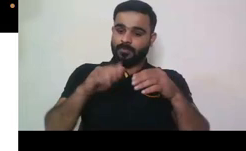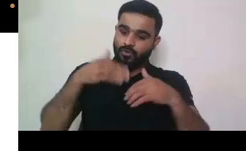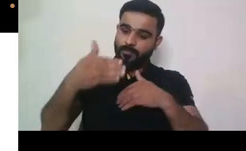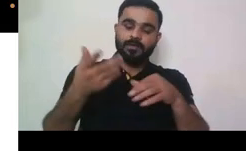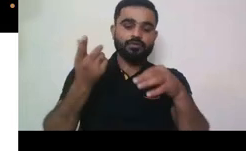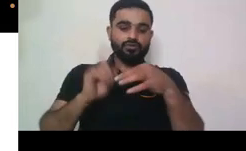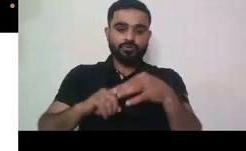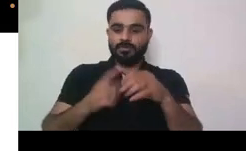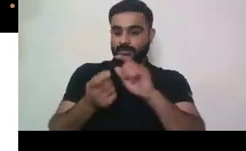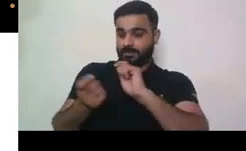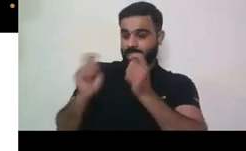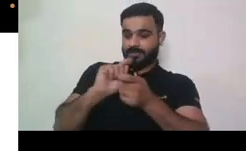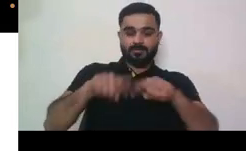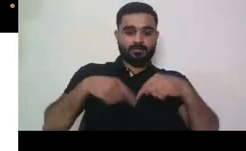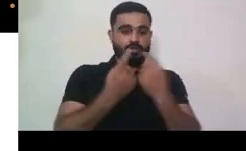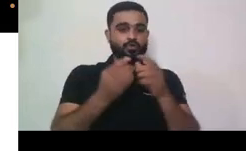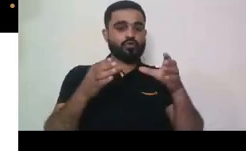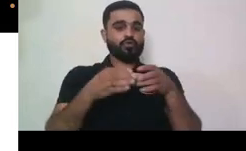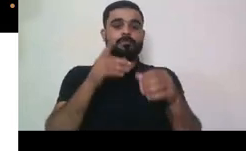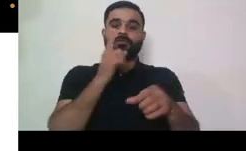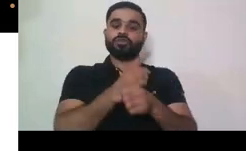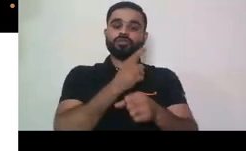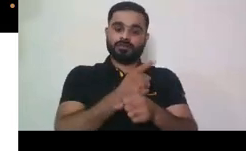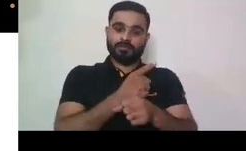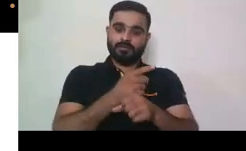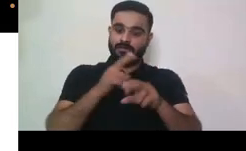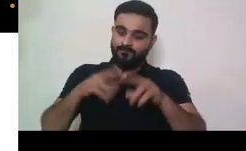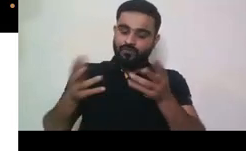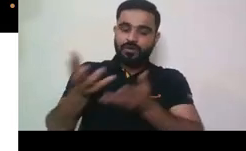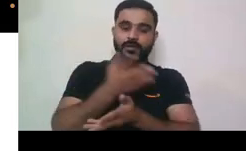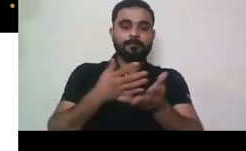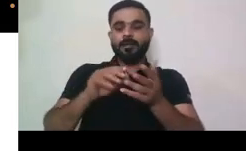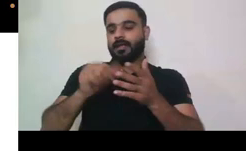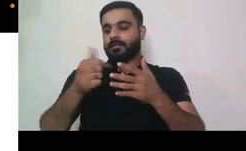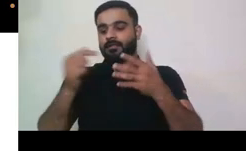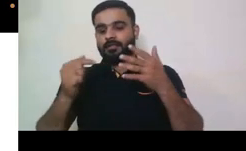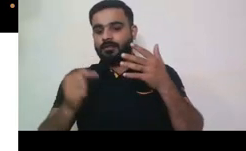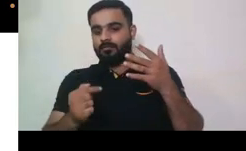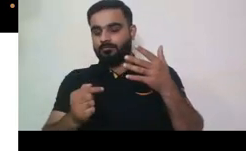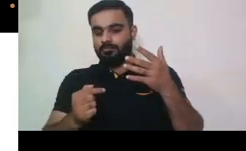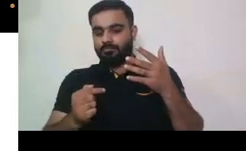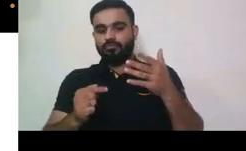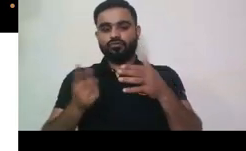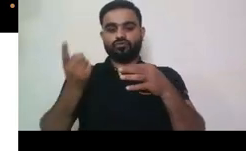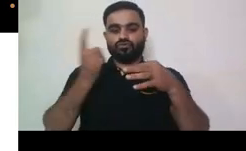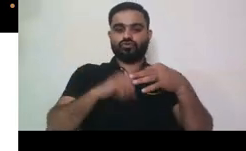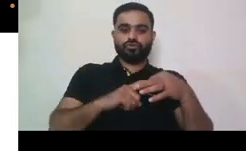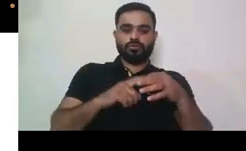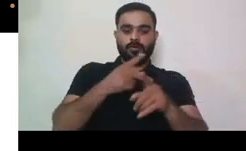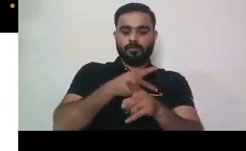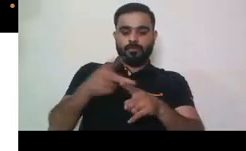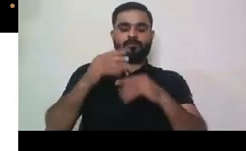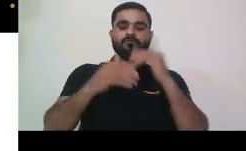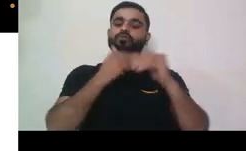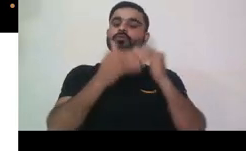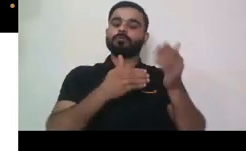whether there is a change in my classroom teaching. And finally, the ultimate goal of our joining for professional